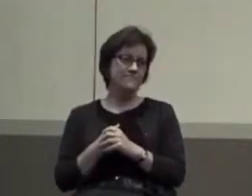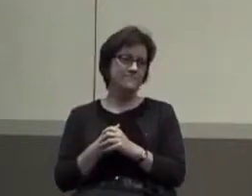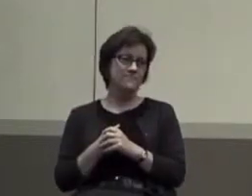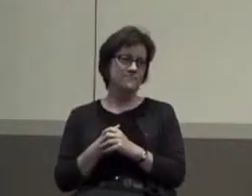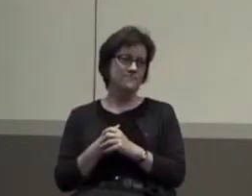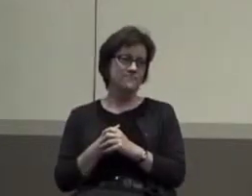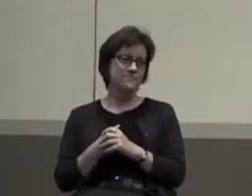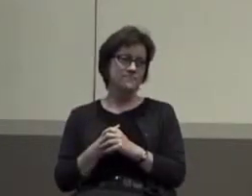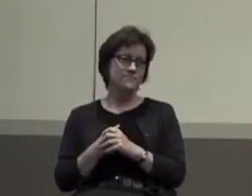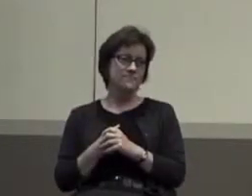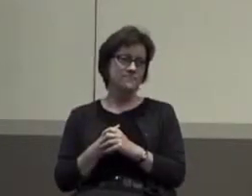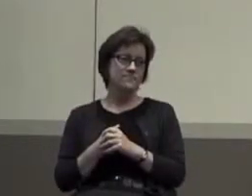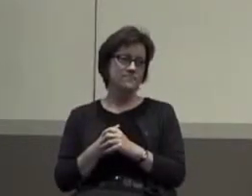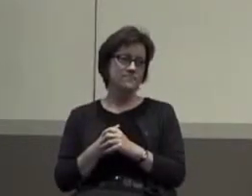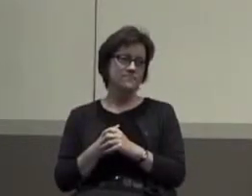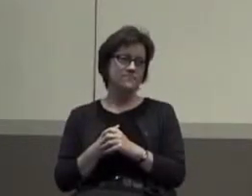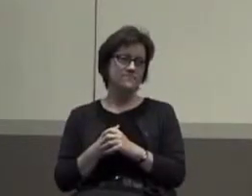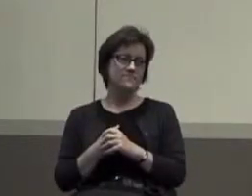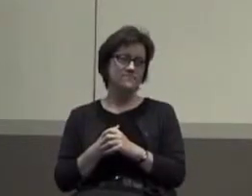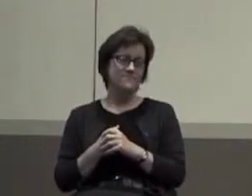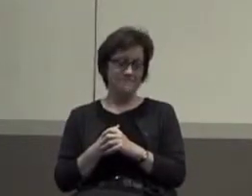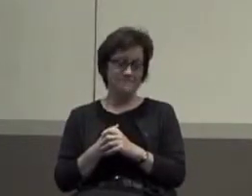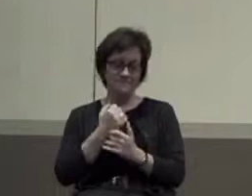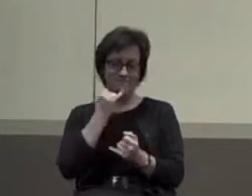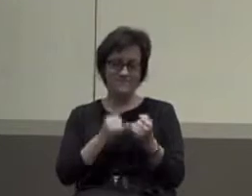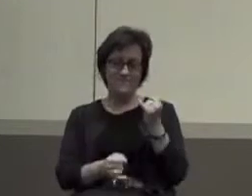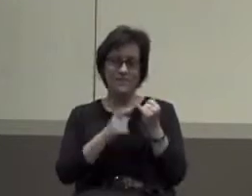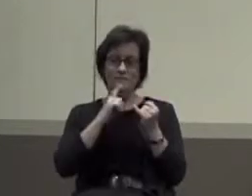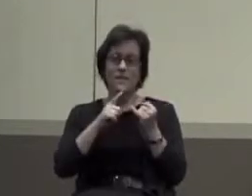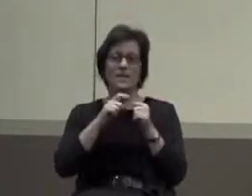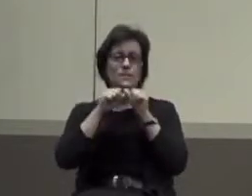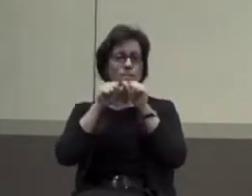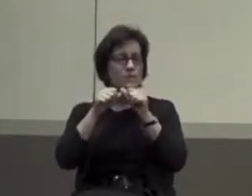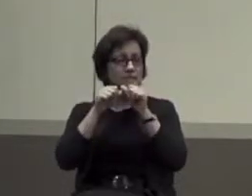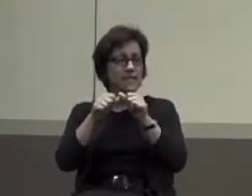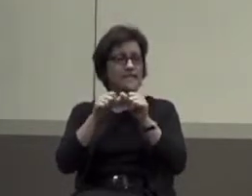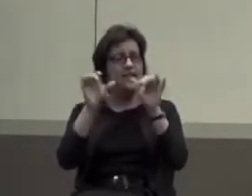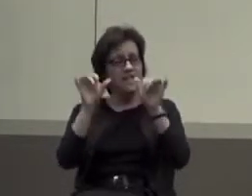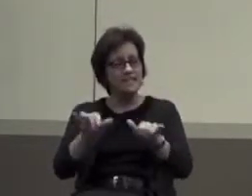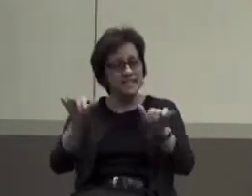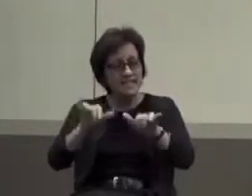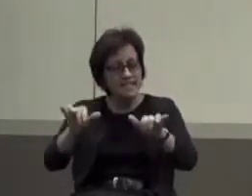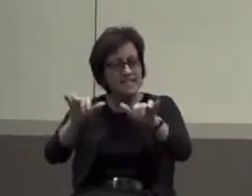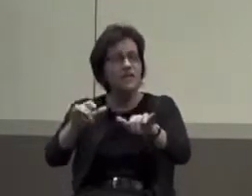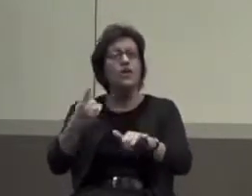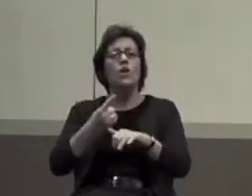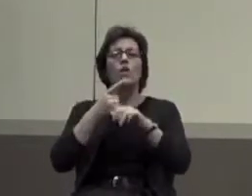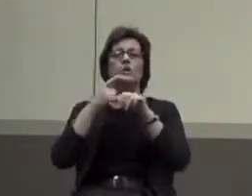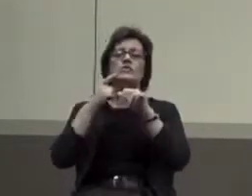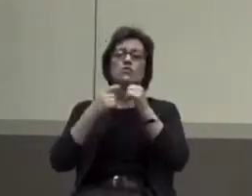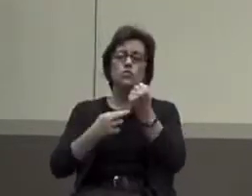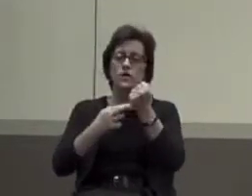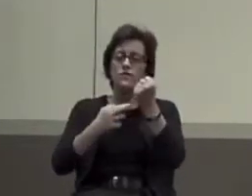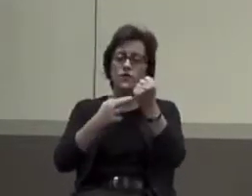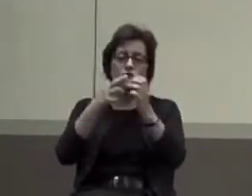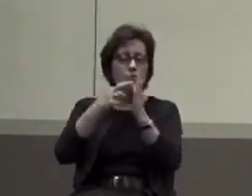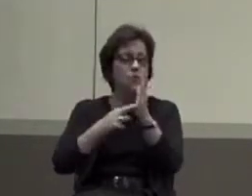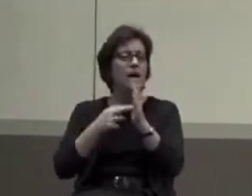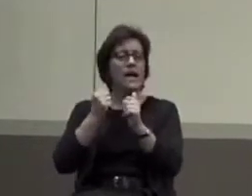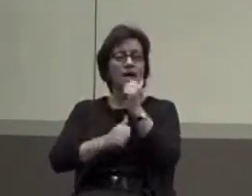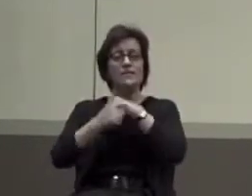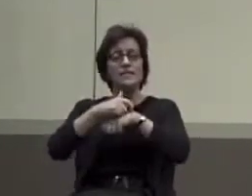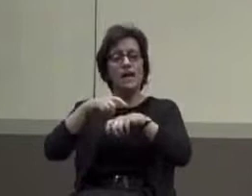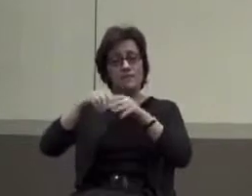And then the last is to be persistent and consistent. So you need to constantly reinforce the rules. So like you said, every time the students take a